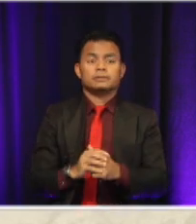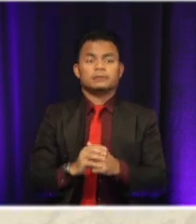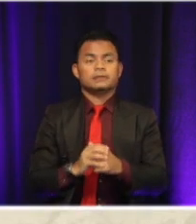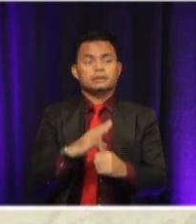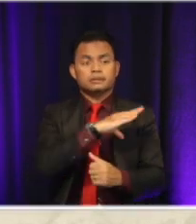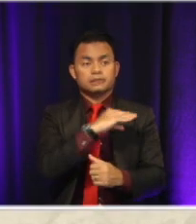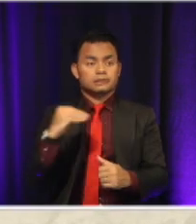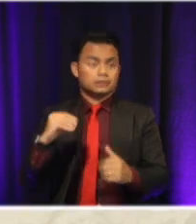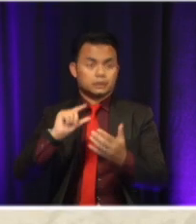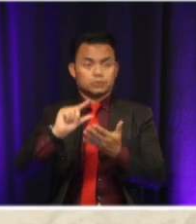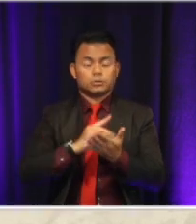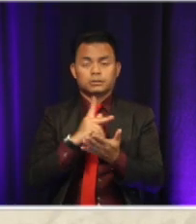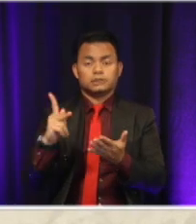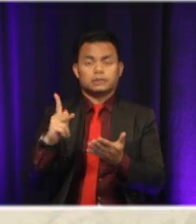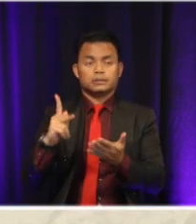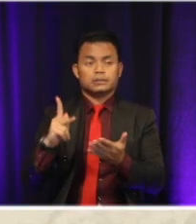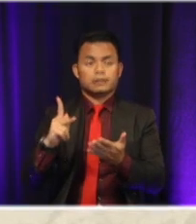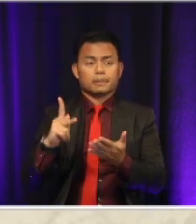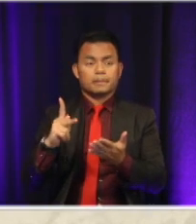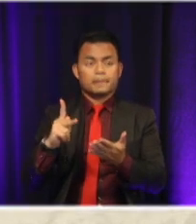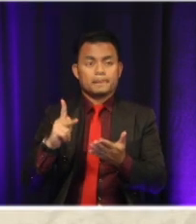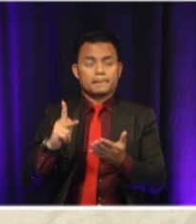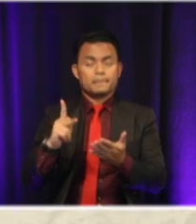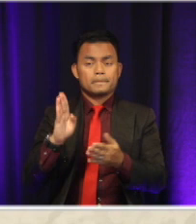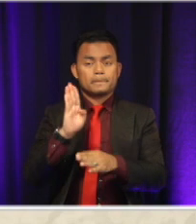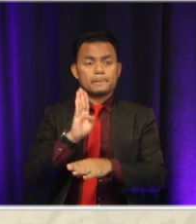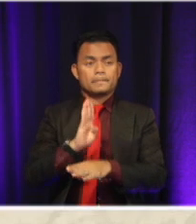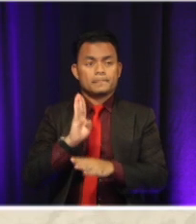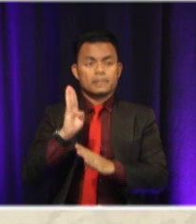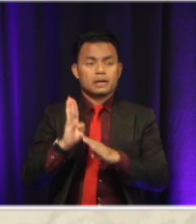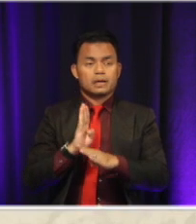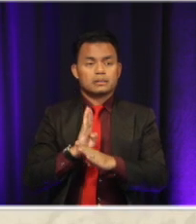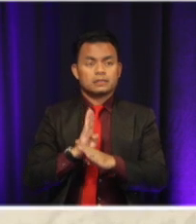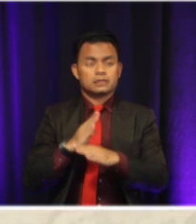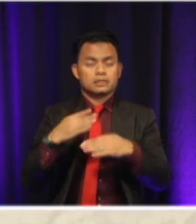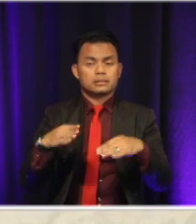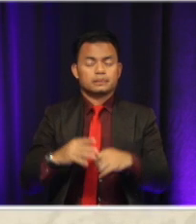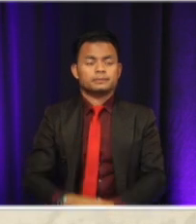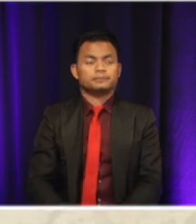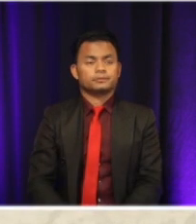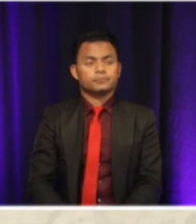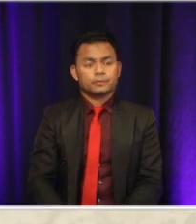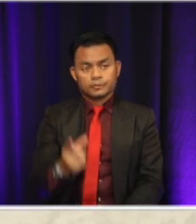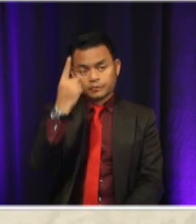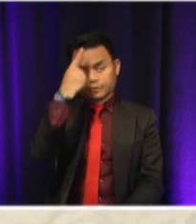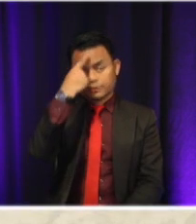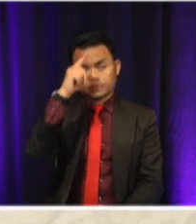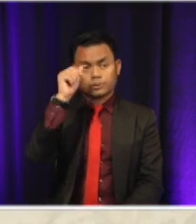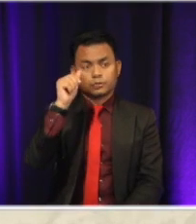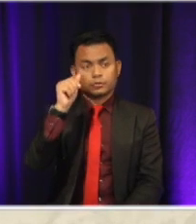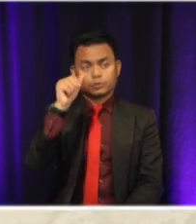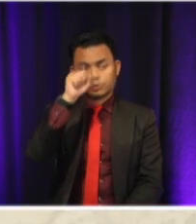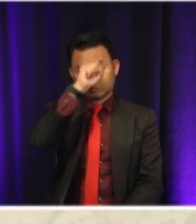language. The bulk of your answer for an A question should come from the